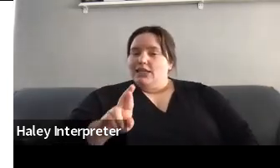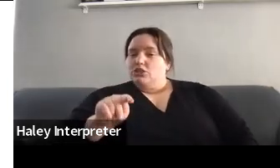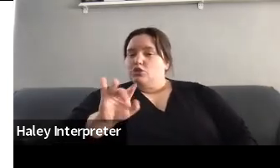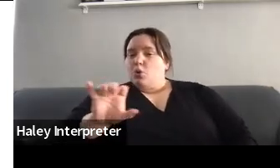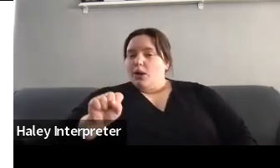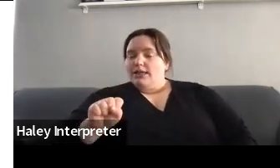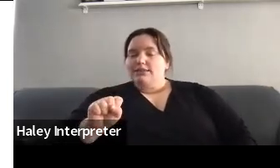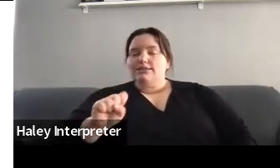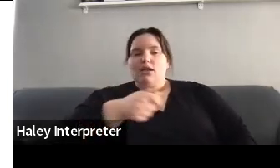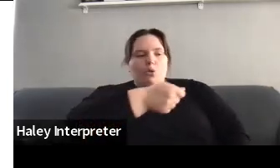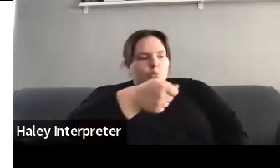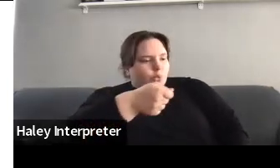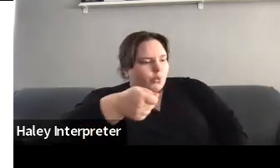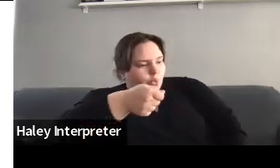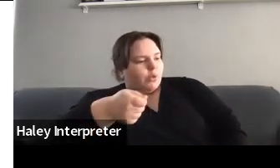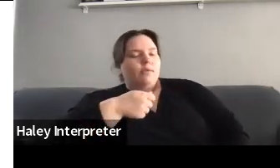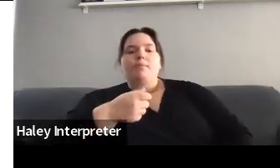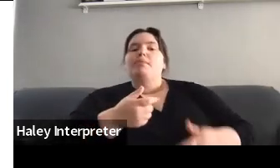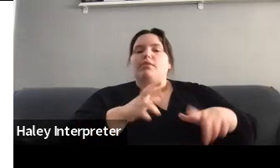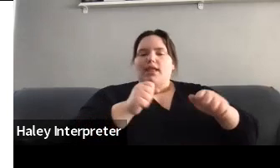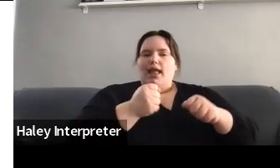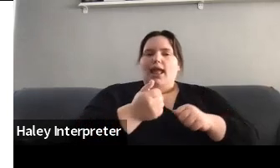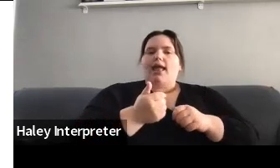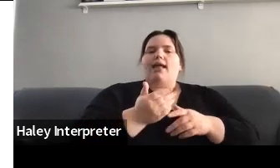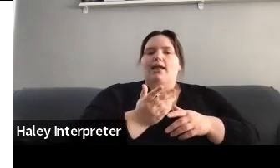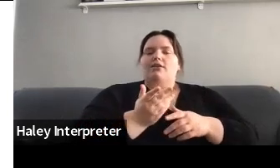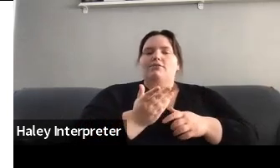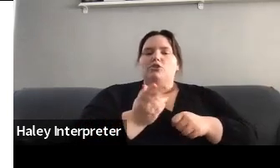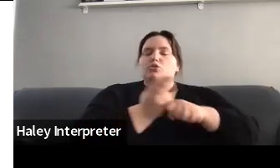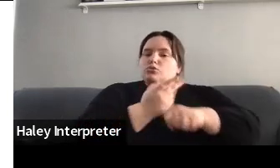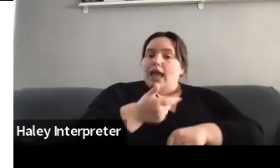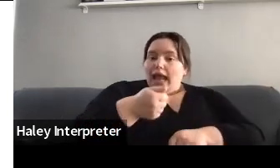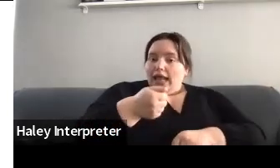both handheld and tabletop. So you could set the